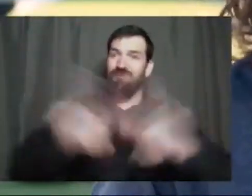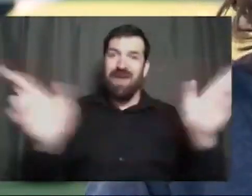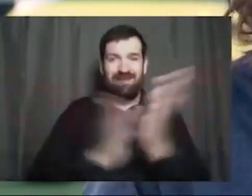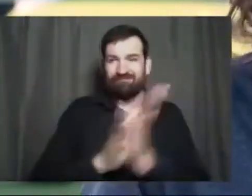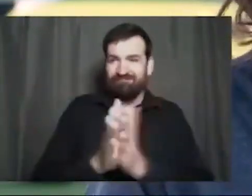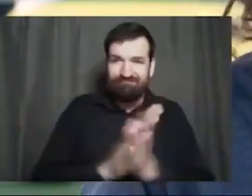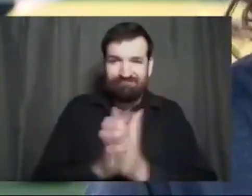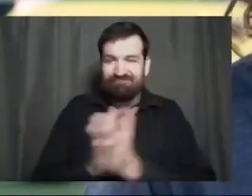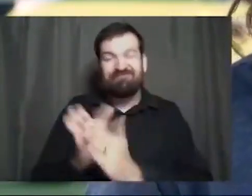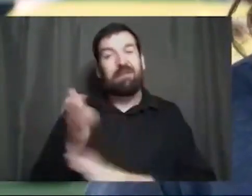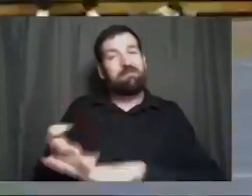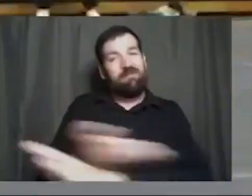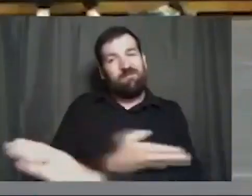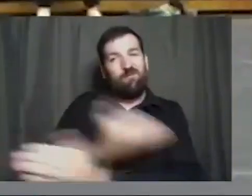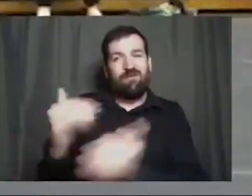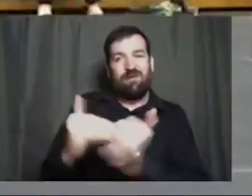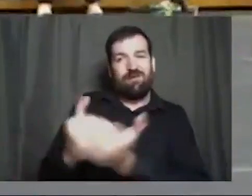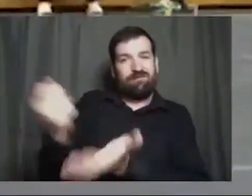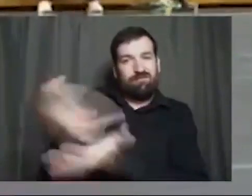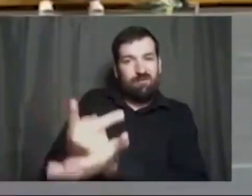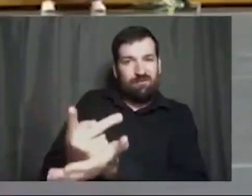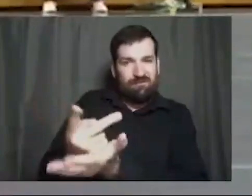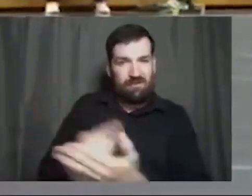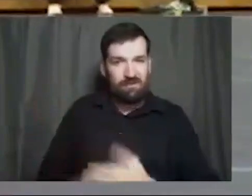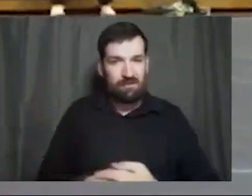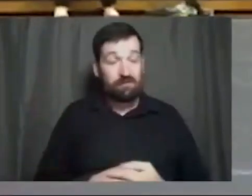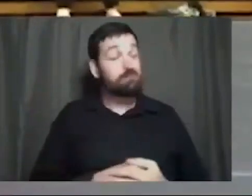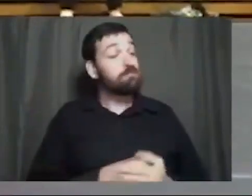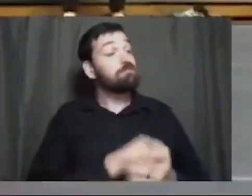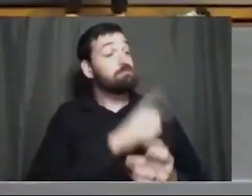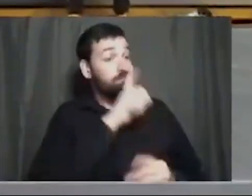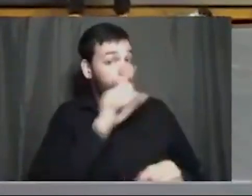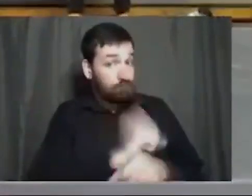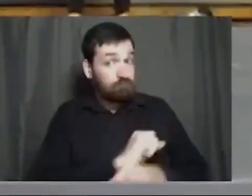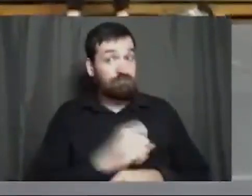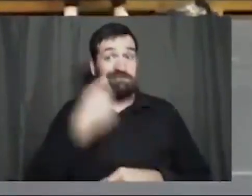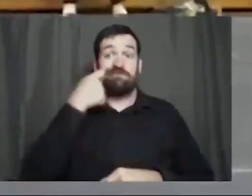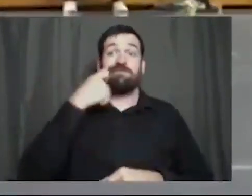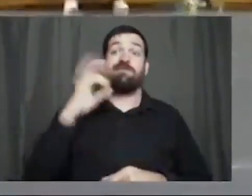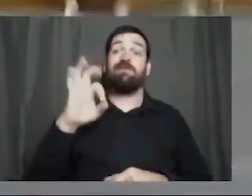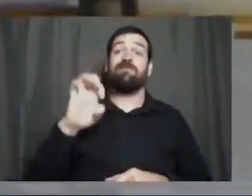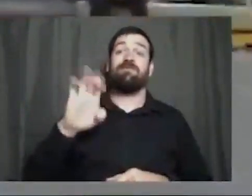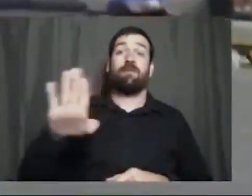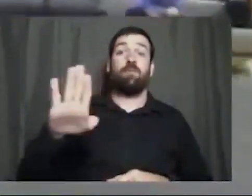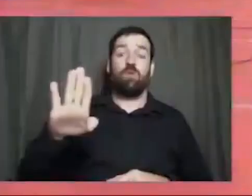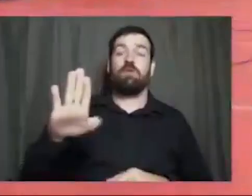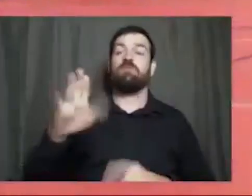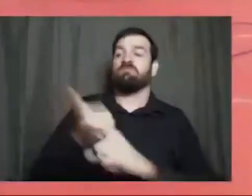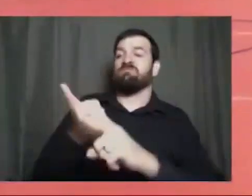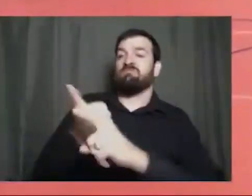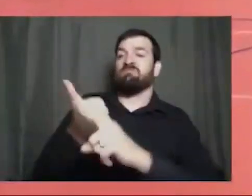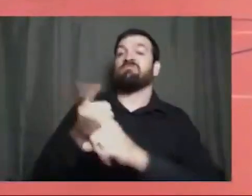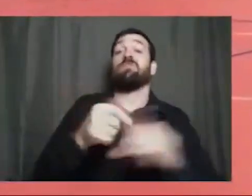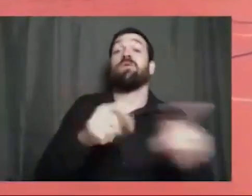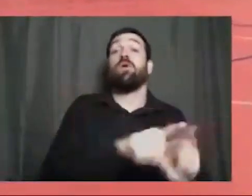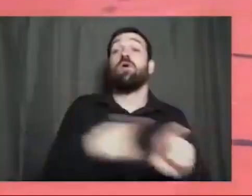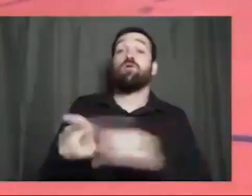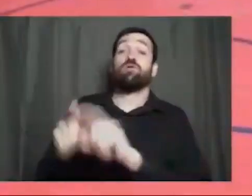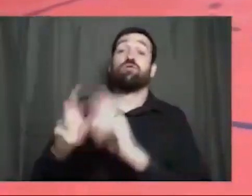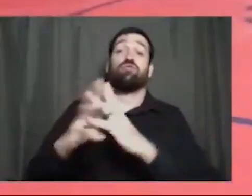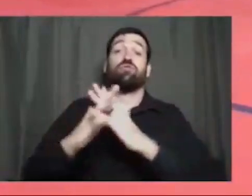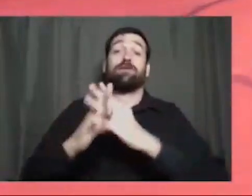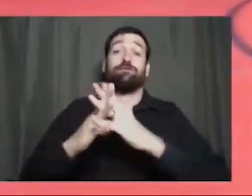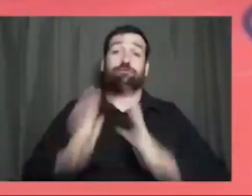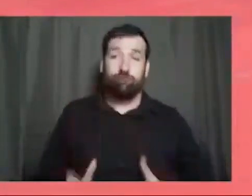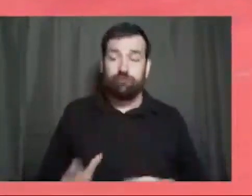the doctor said that he was ready to do it. In fact, this past February, Michael, who is also a wrestler, competed in